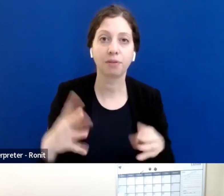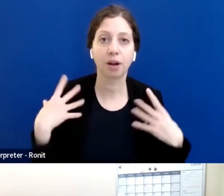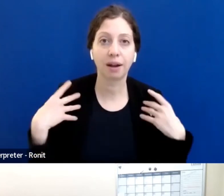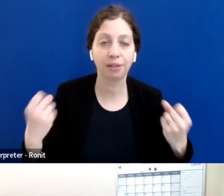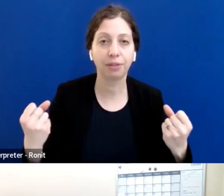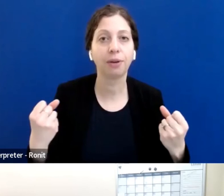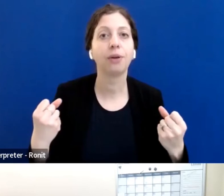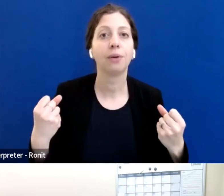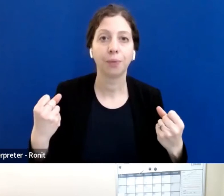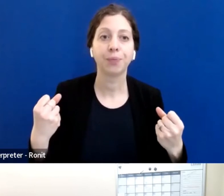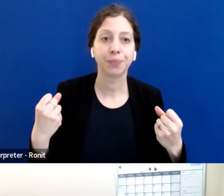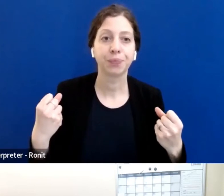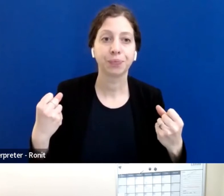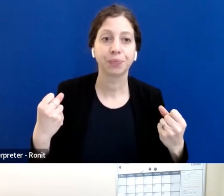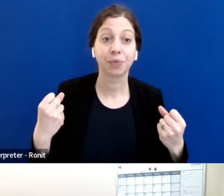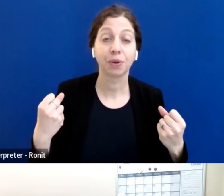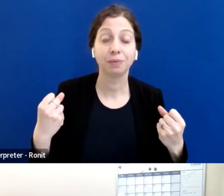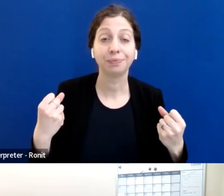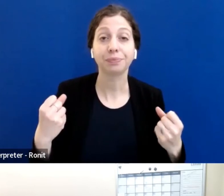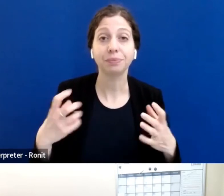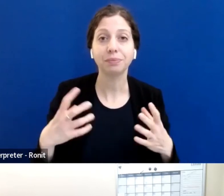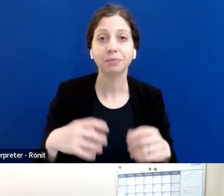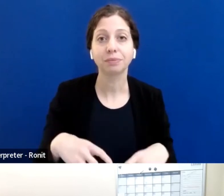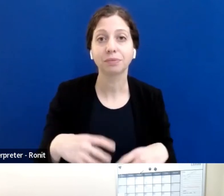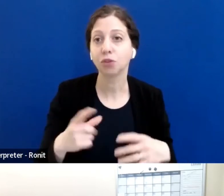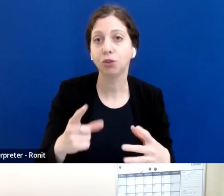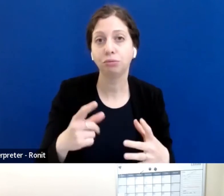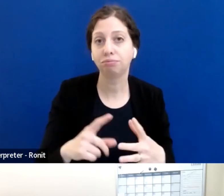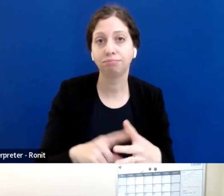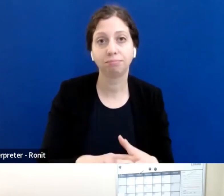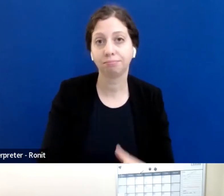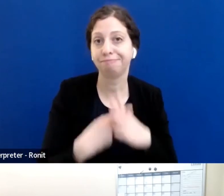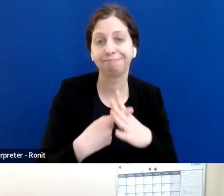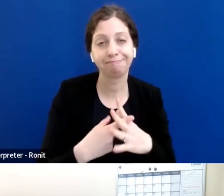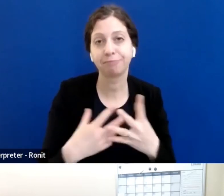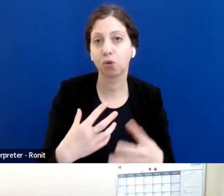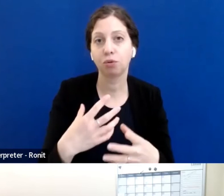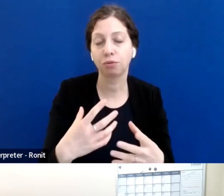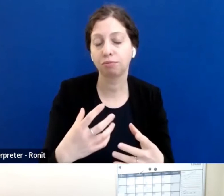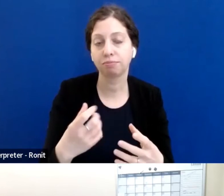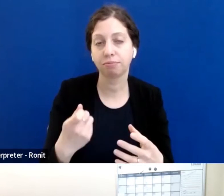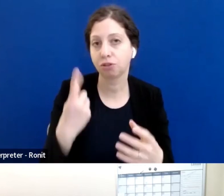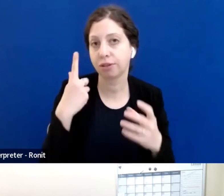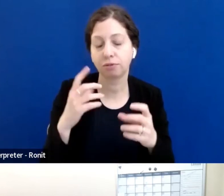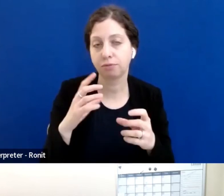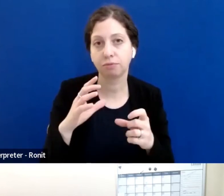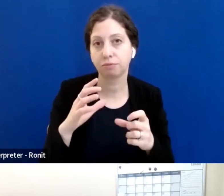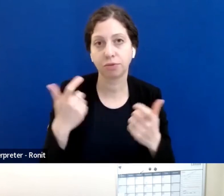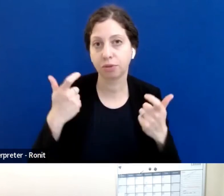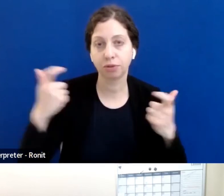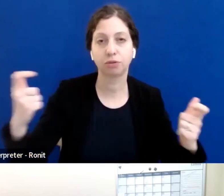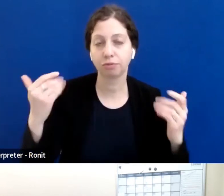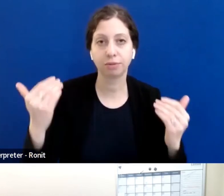know, once, you know, at the outset, you just got kind of the enormity of this challenge that, you